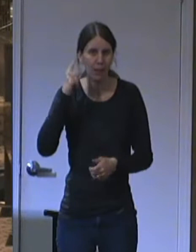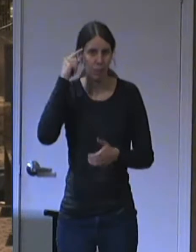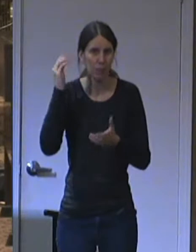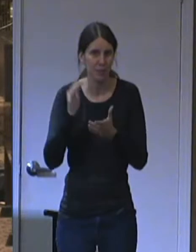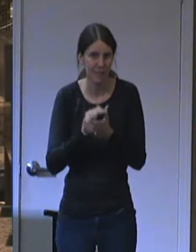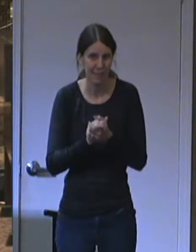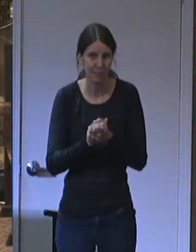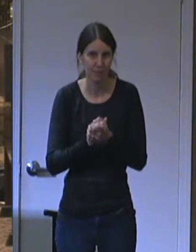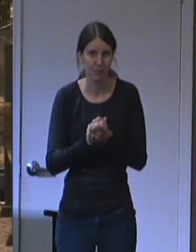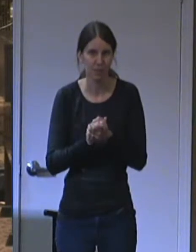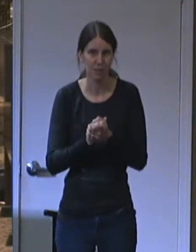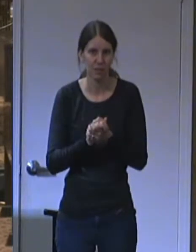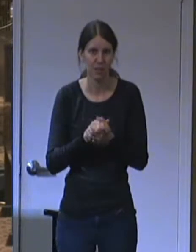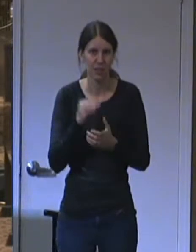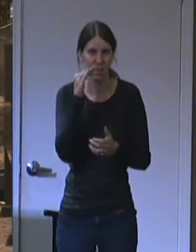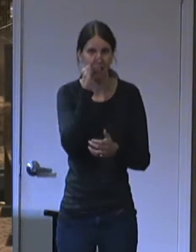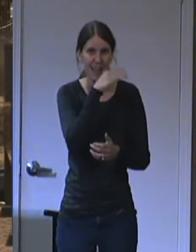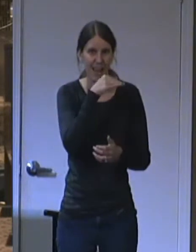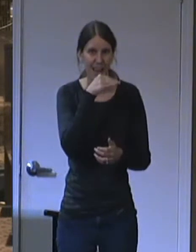Happens all the time.